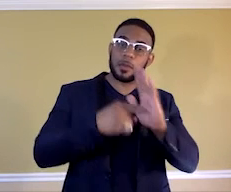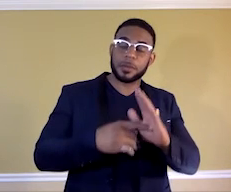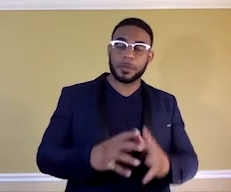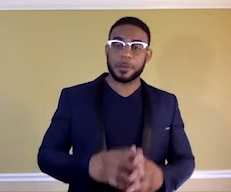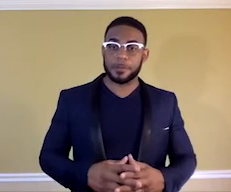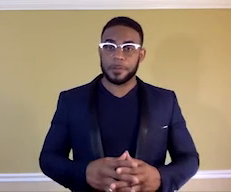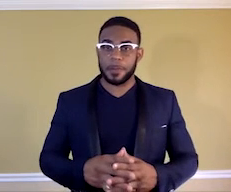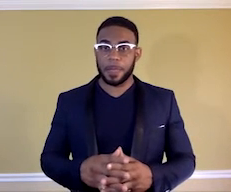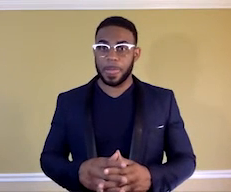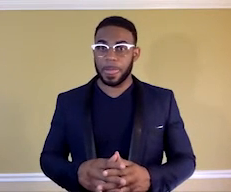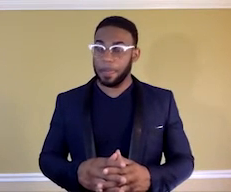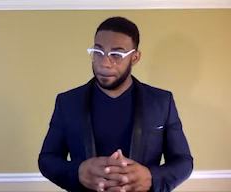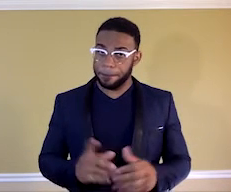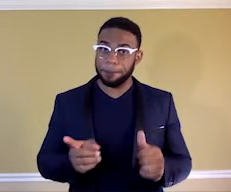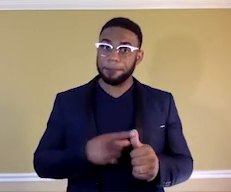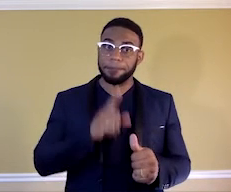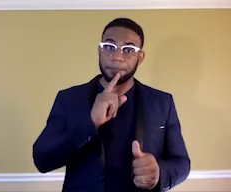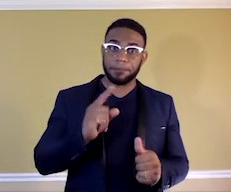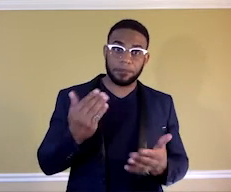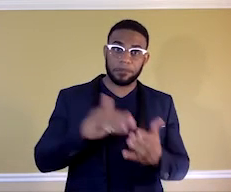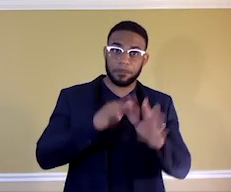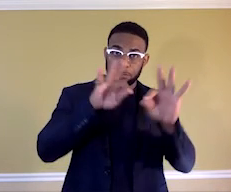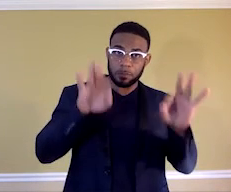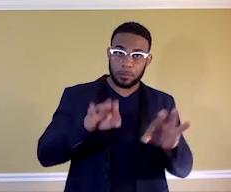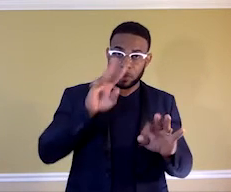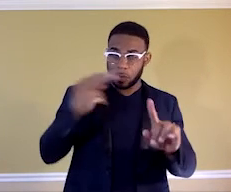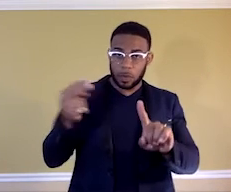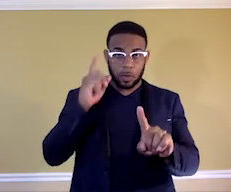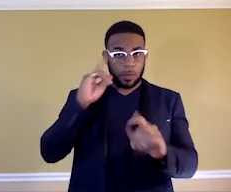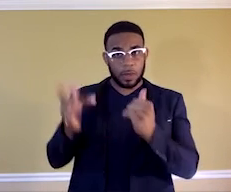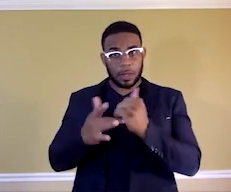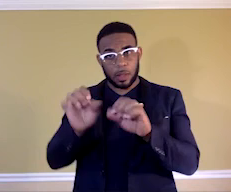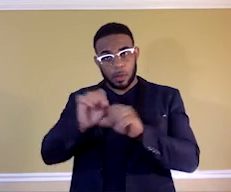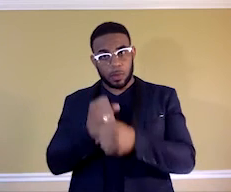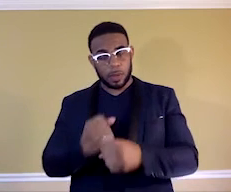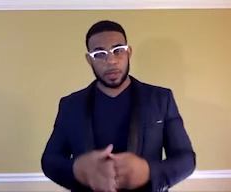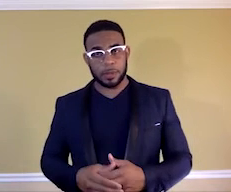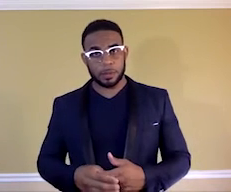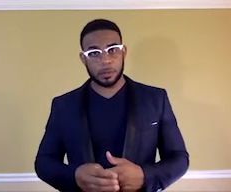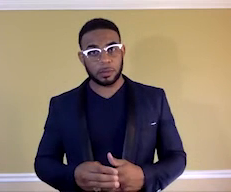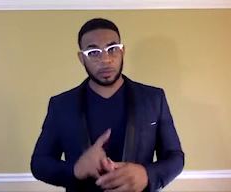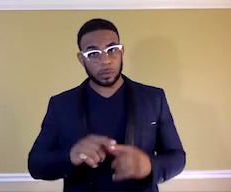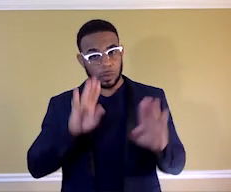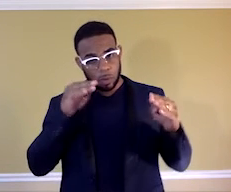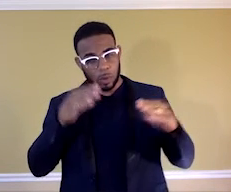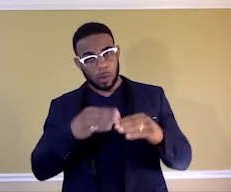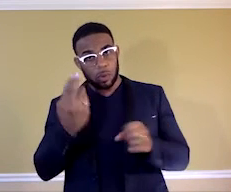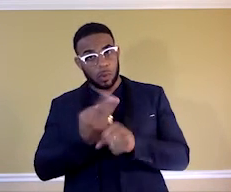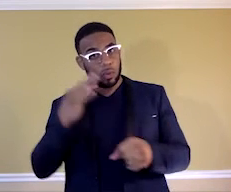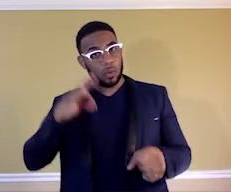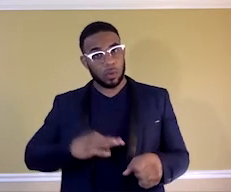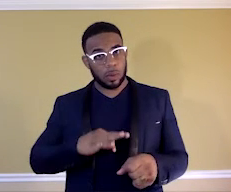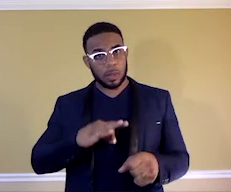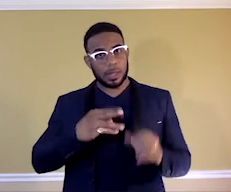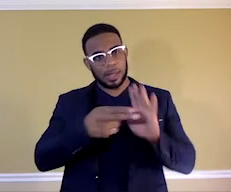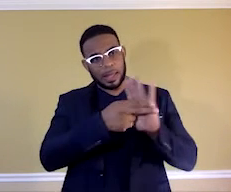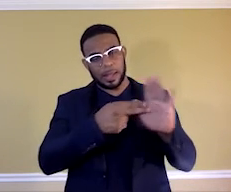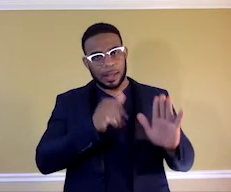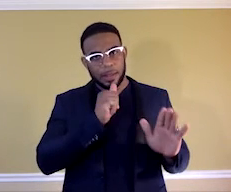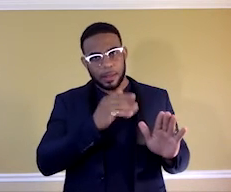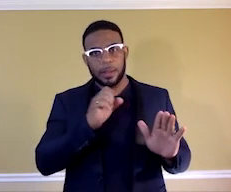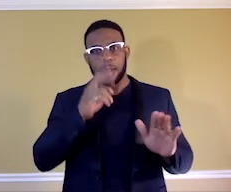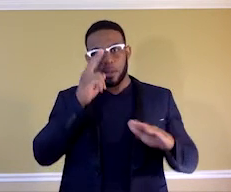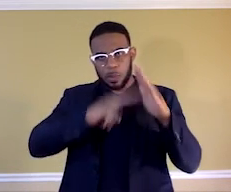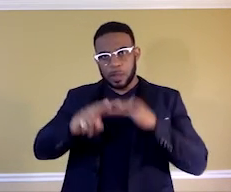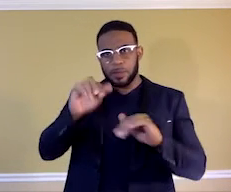representation. The first is reframing perspectives of technical creators. When it comes to utilizing classifiers and